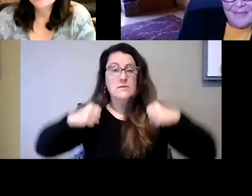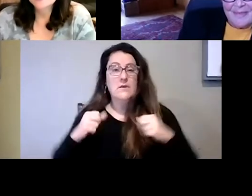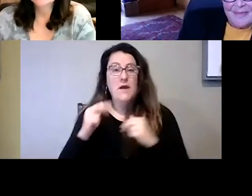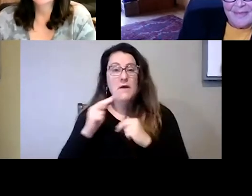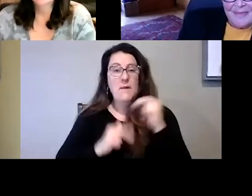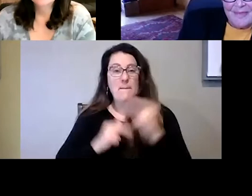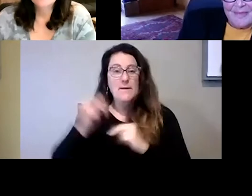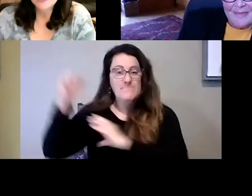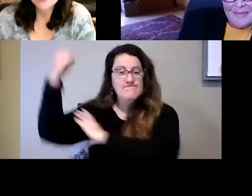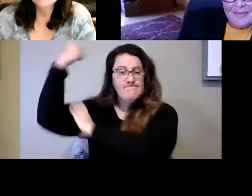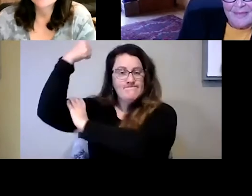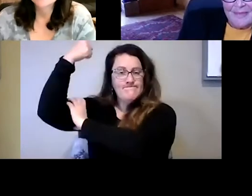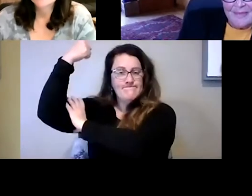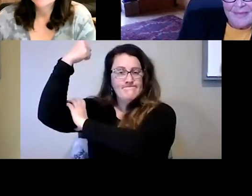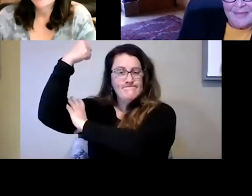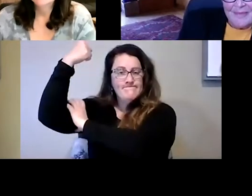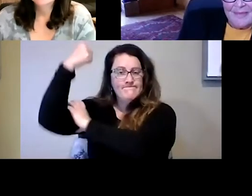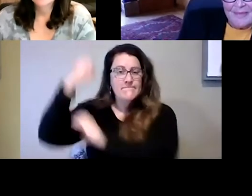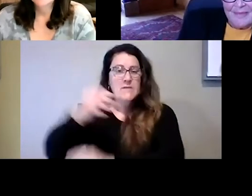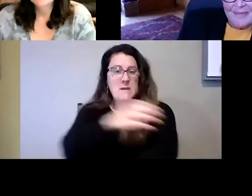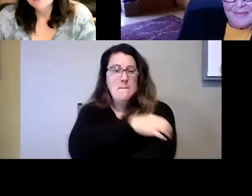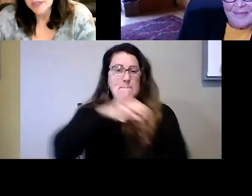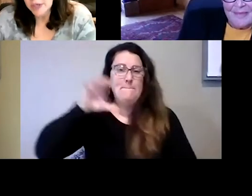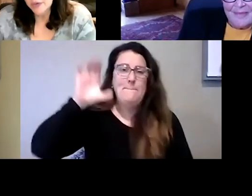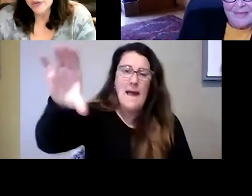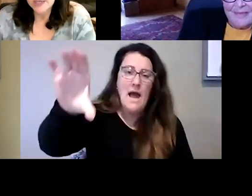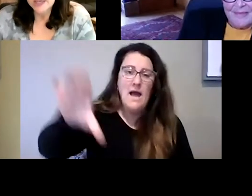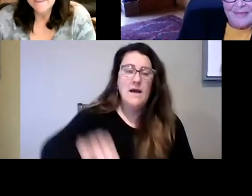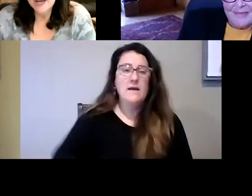that muscle so we can flex it. I